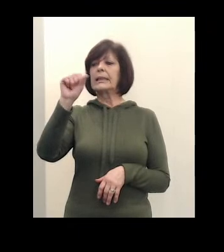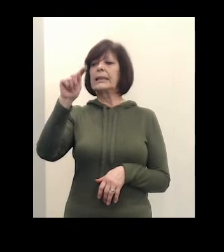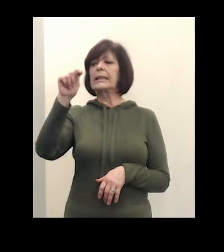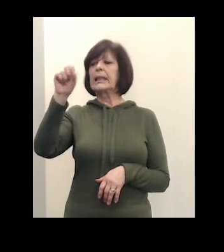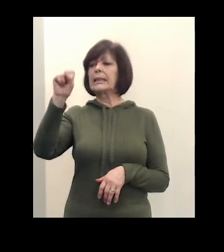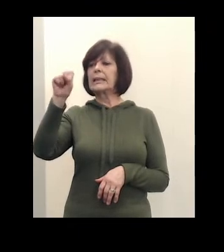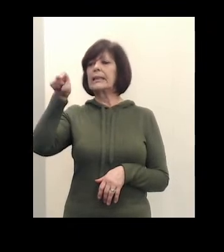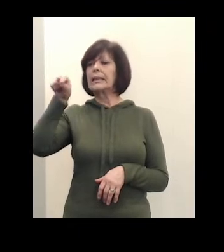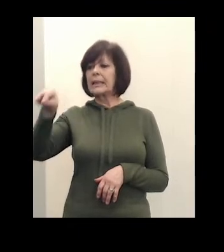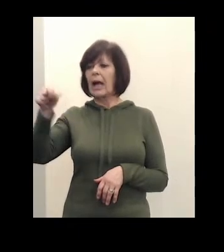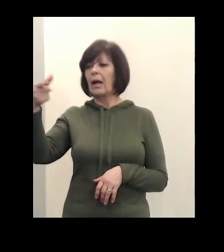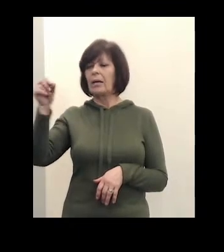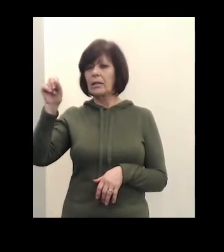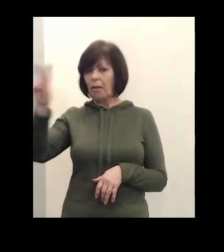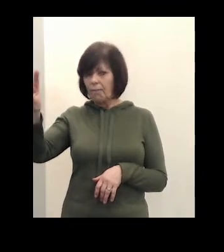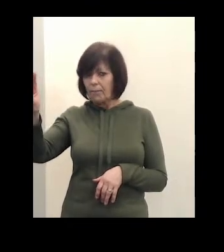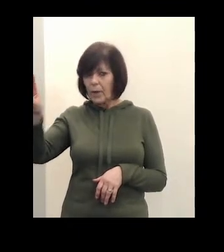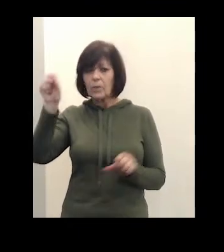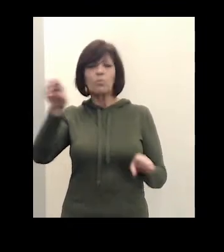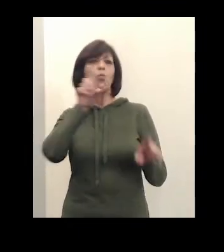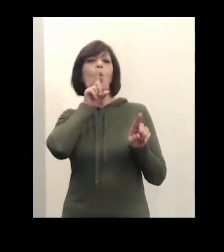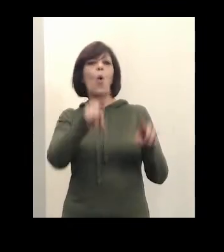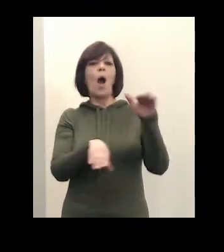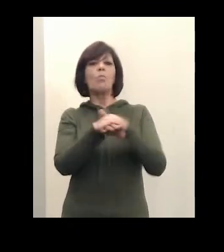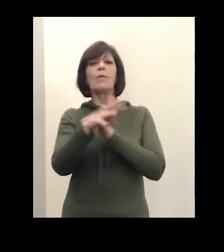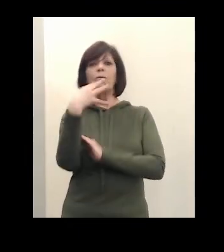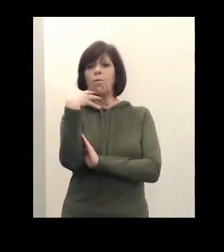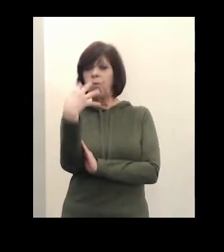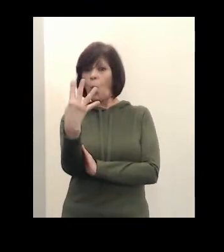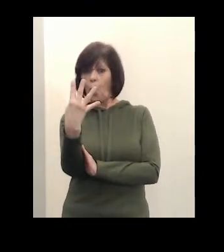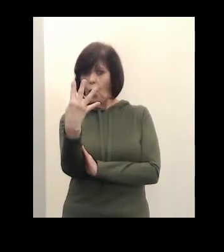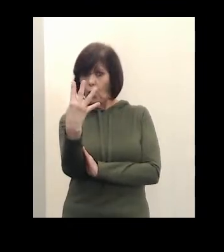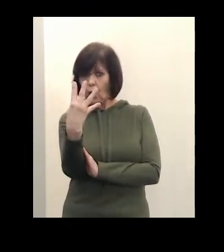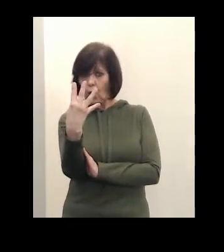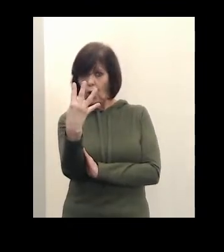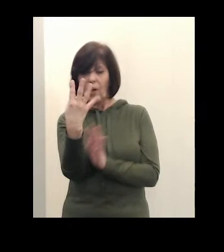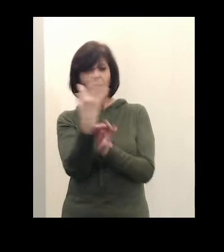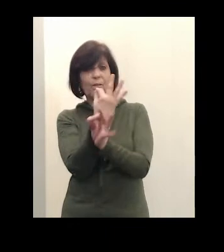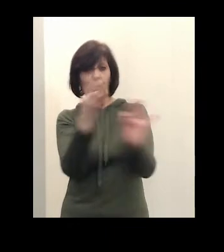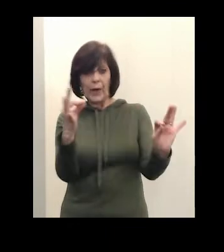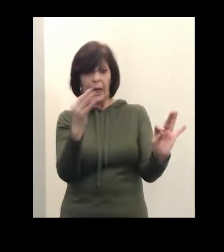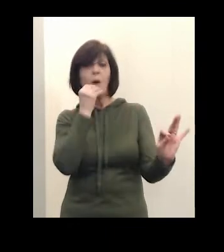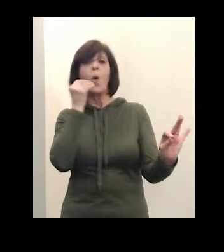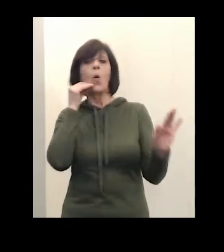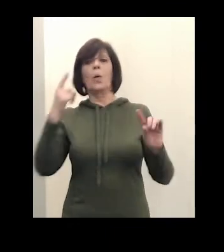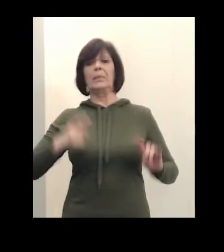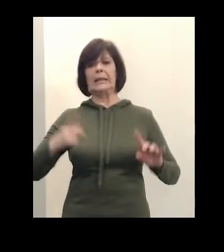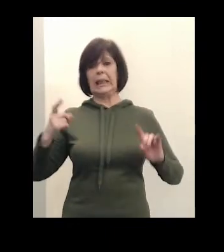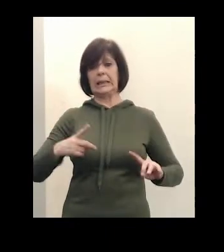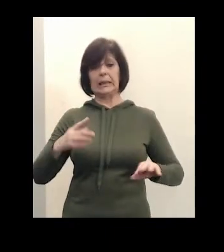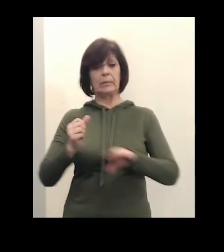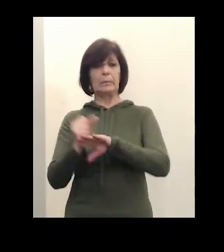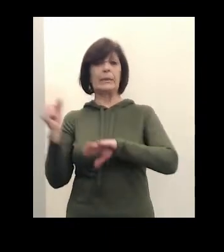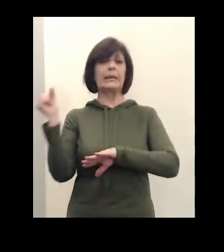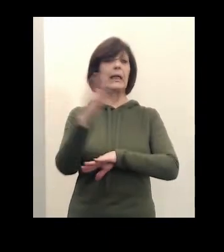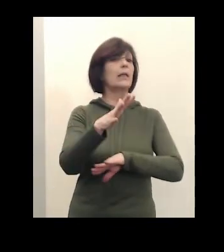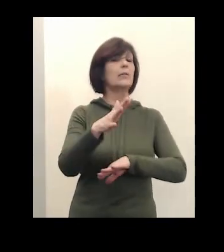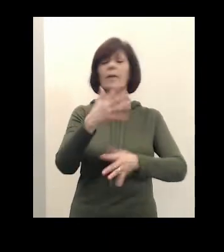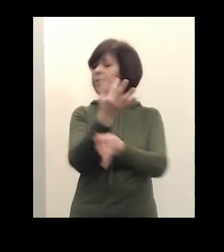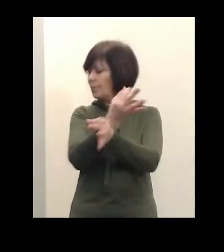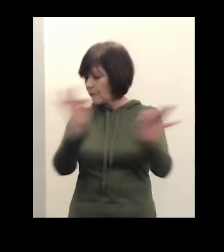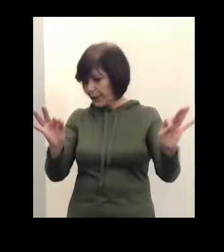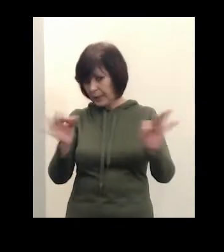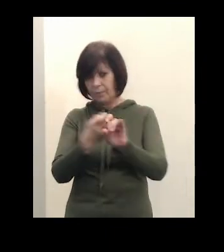www.covidtests.gov, you can order up to 4 free at-home tests that will be sent to you, no charge from the federal